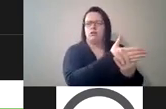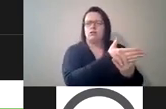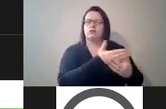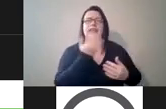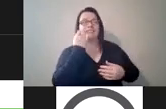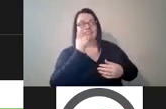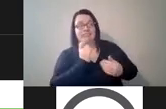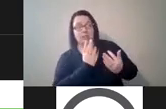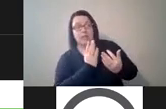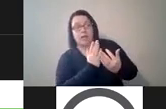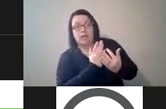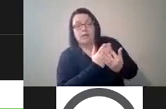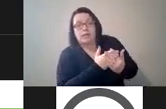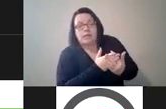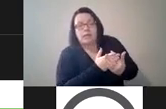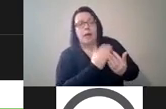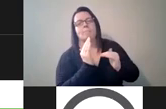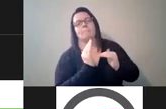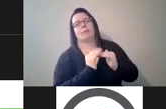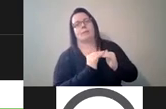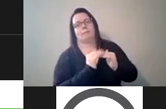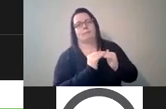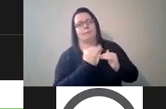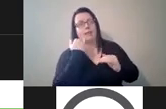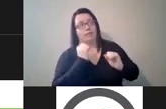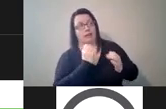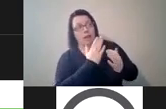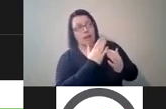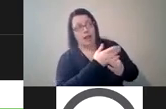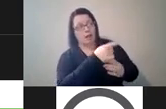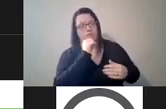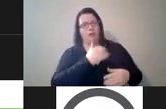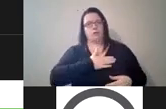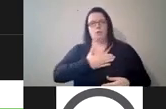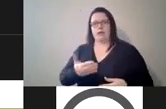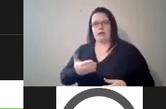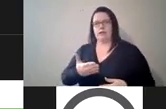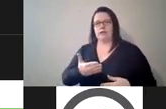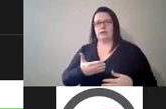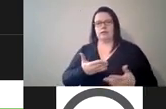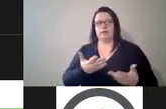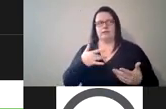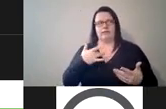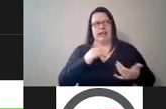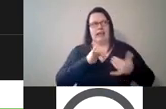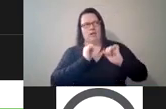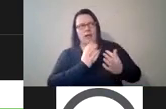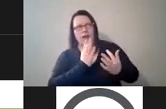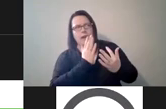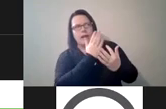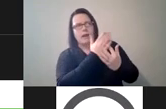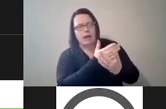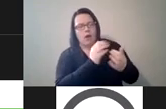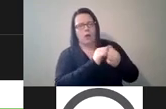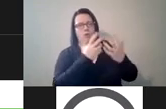intervene, particularly if we need to intervene involuntarily, what's the least restrictive way to do that? You